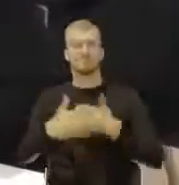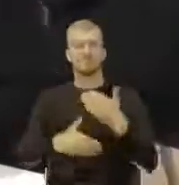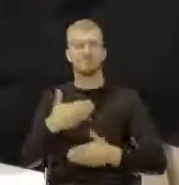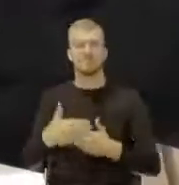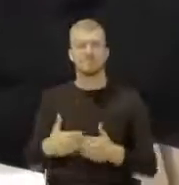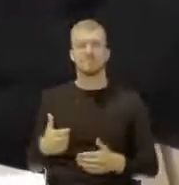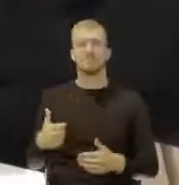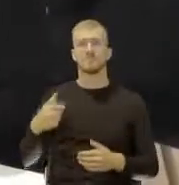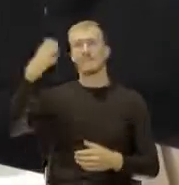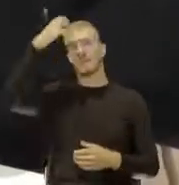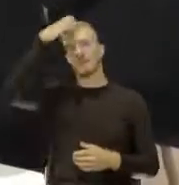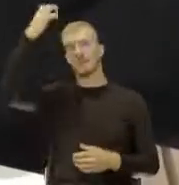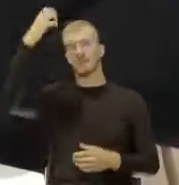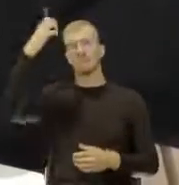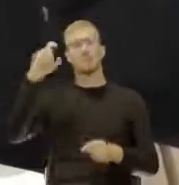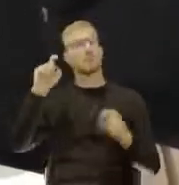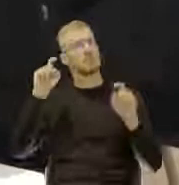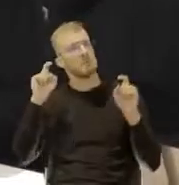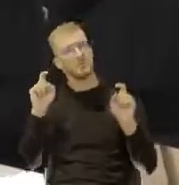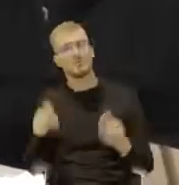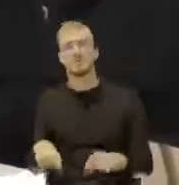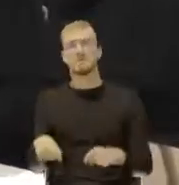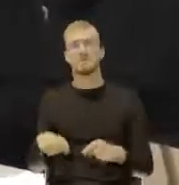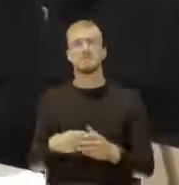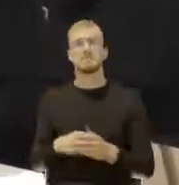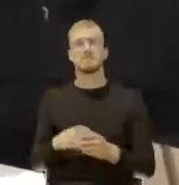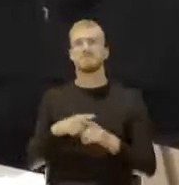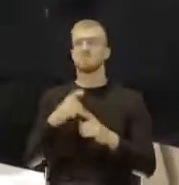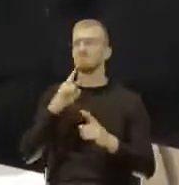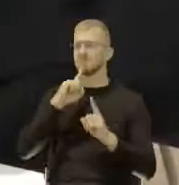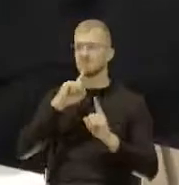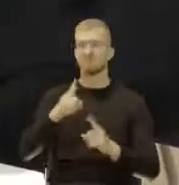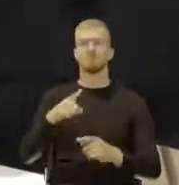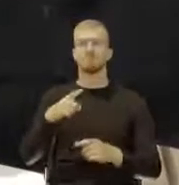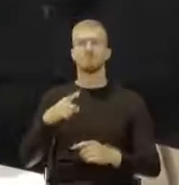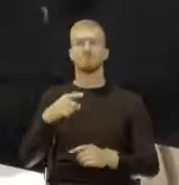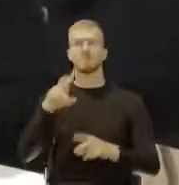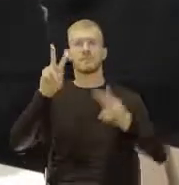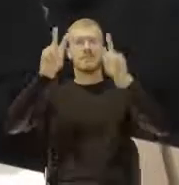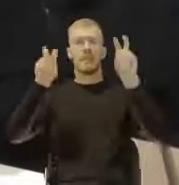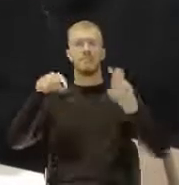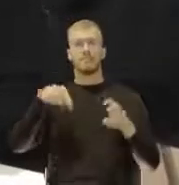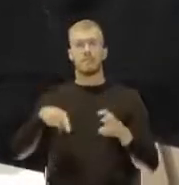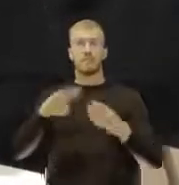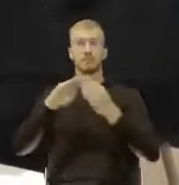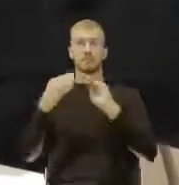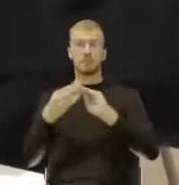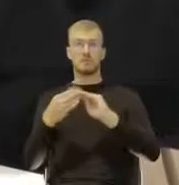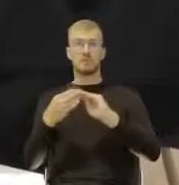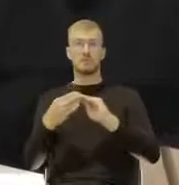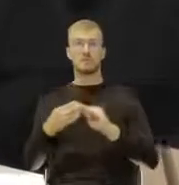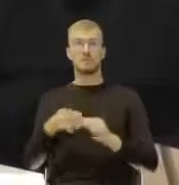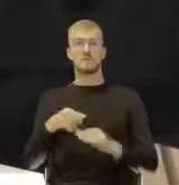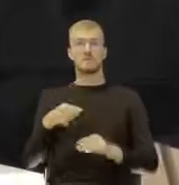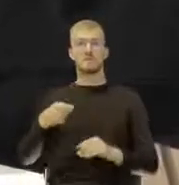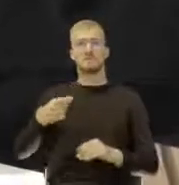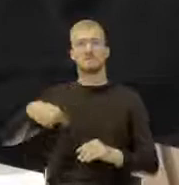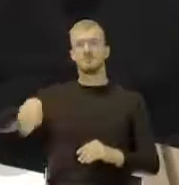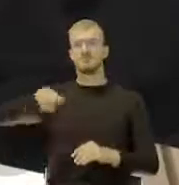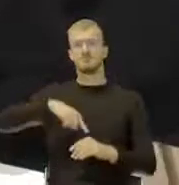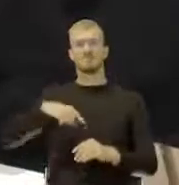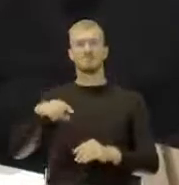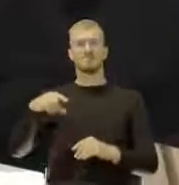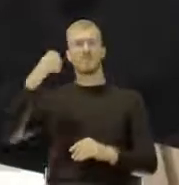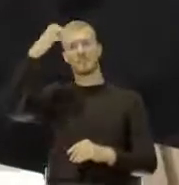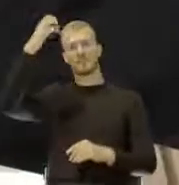about preparing together the input for this meeting. This moment of stock-taking is a powerful reminder of the